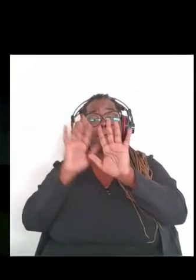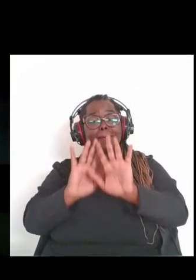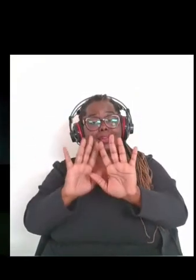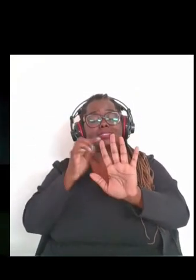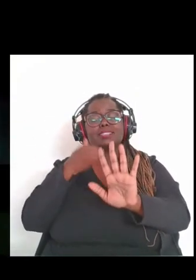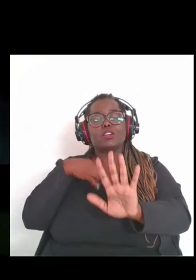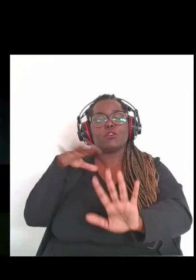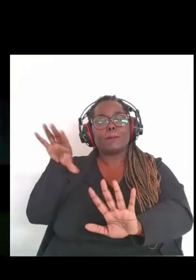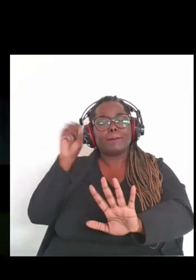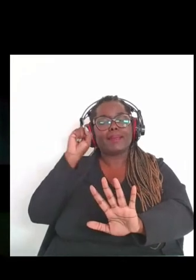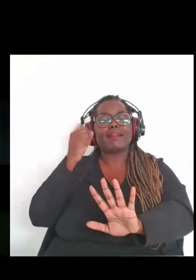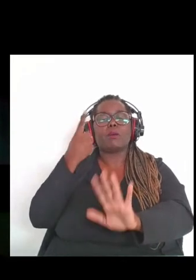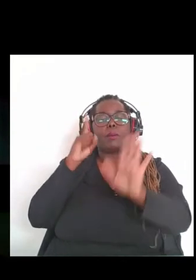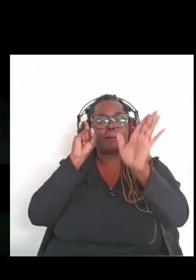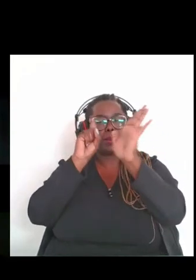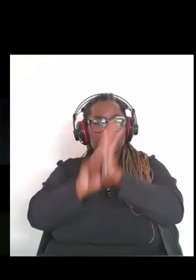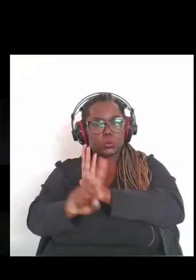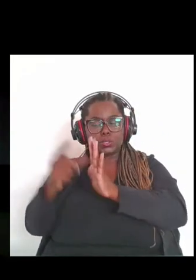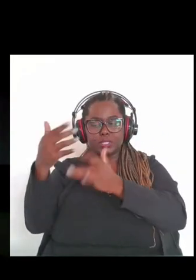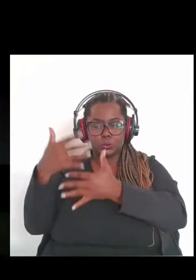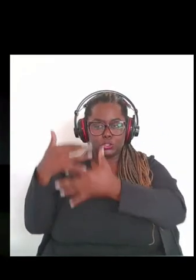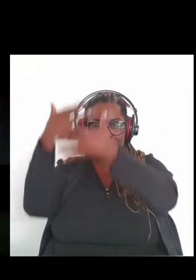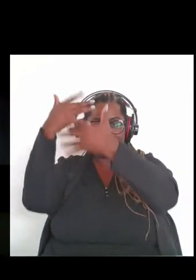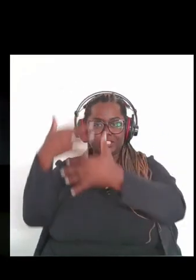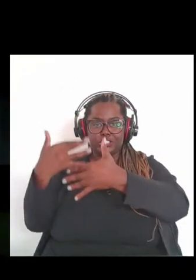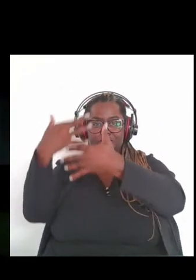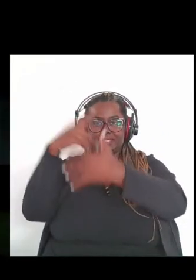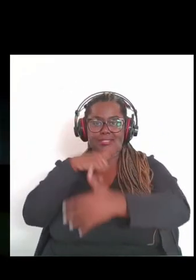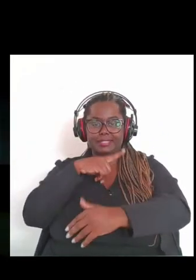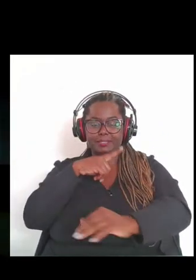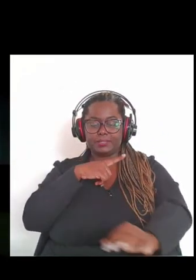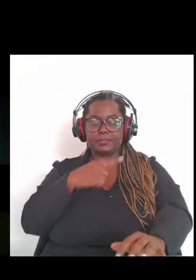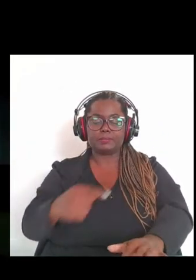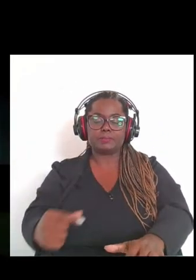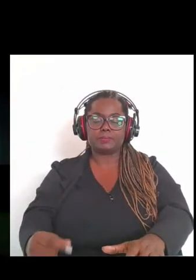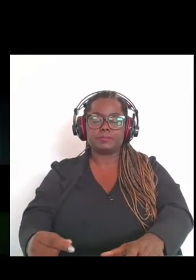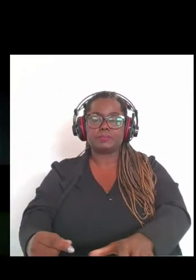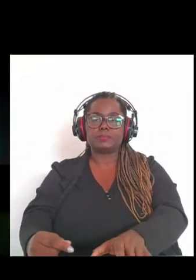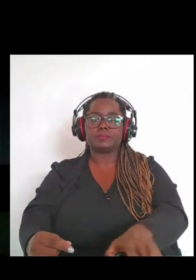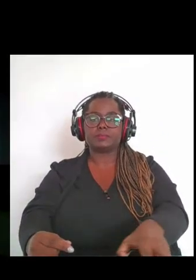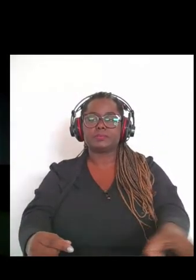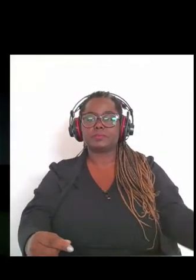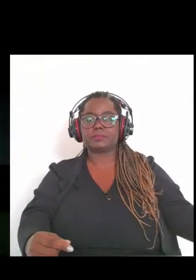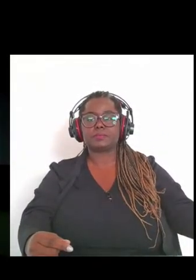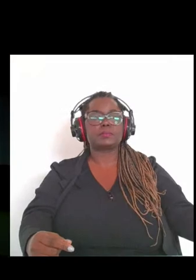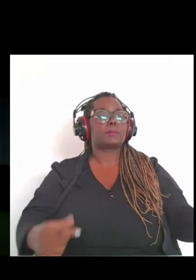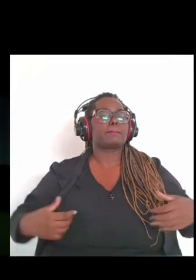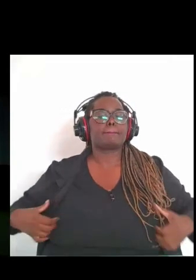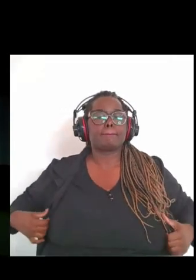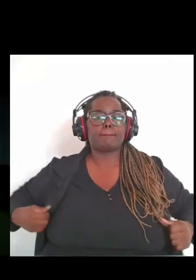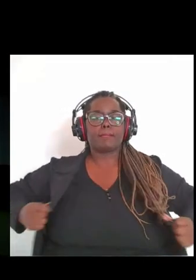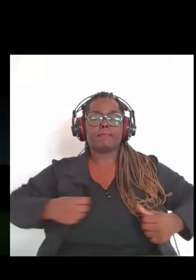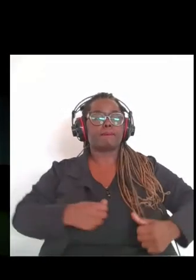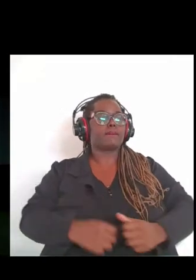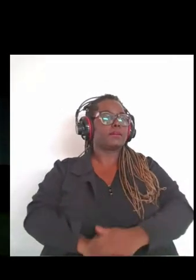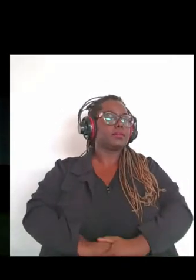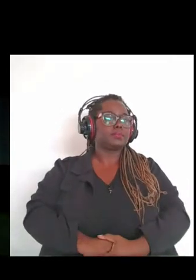opportunity as well but I have one first question that was submitted in the chat